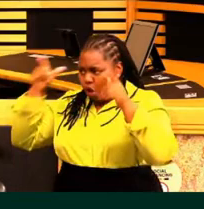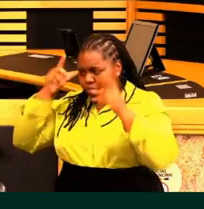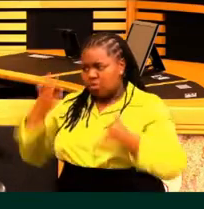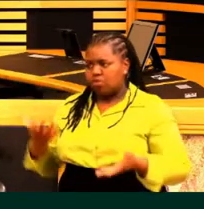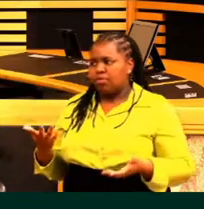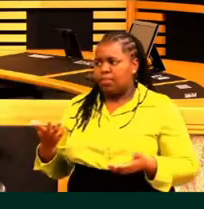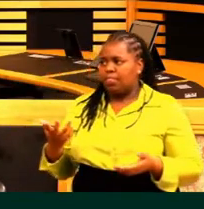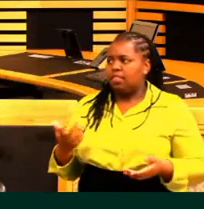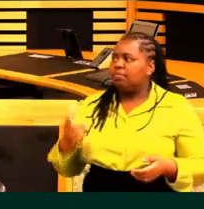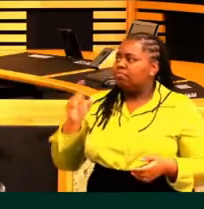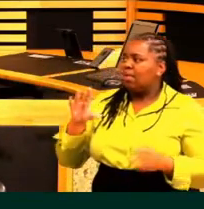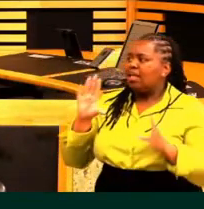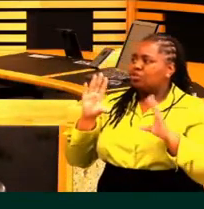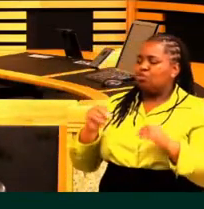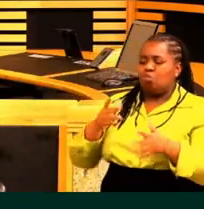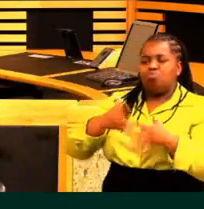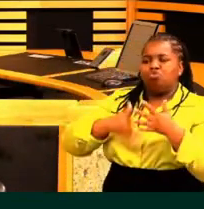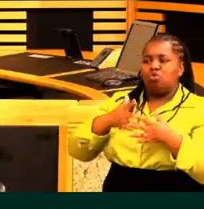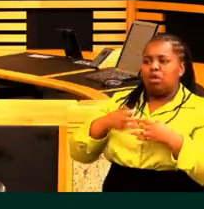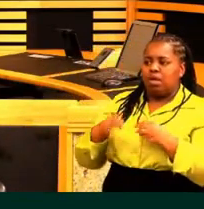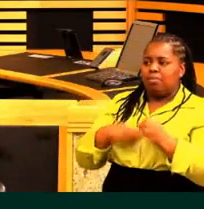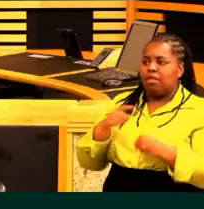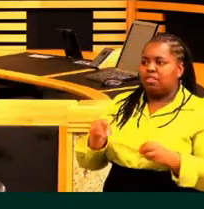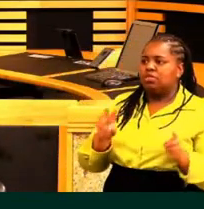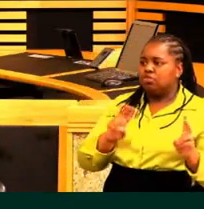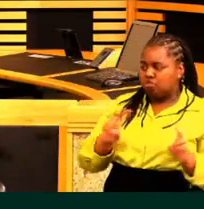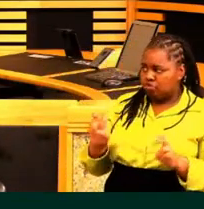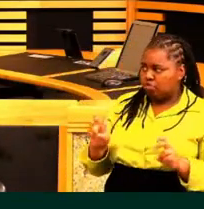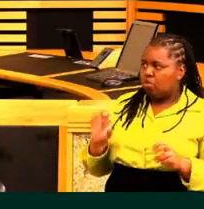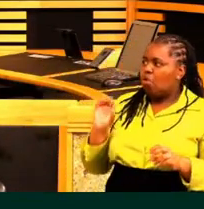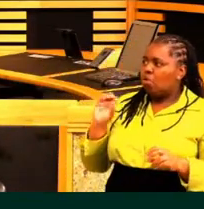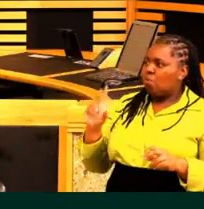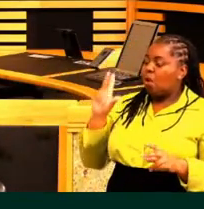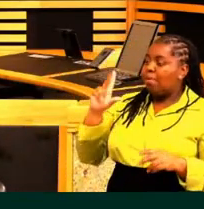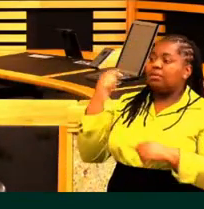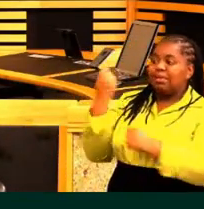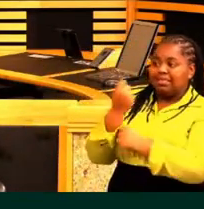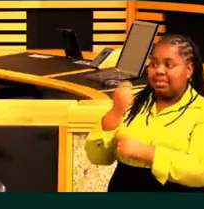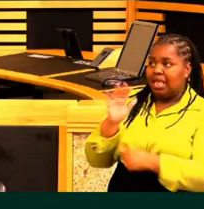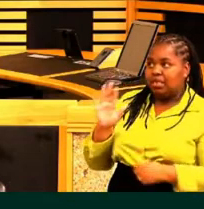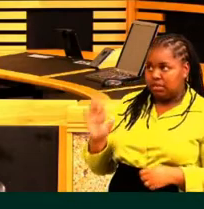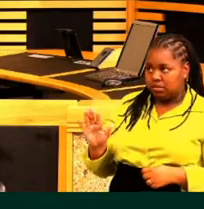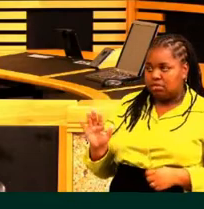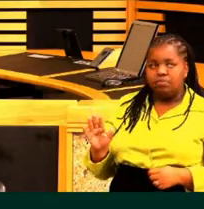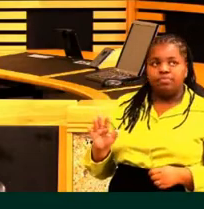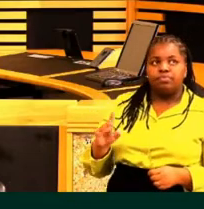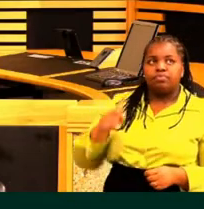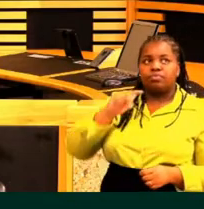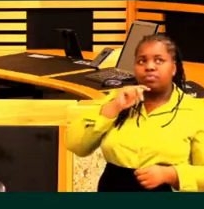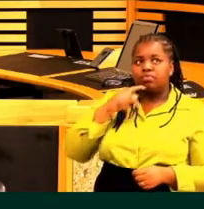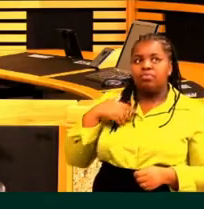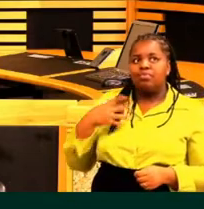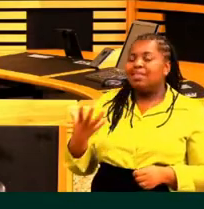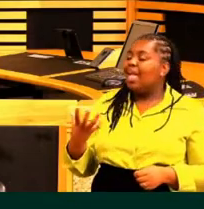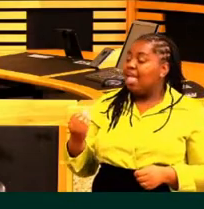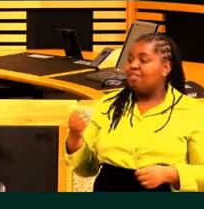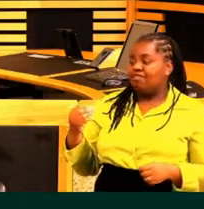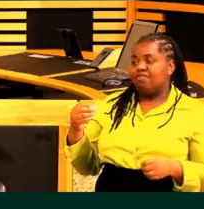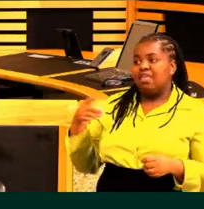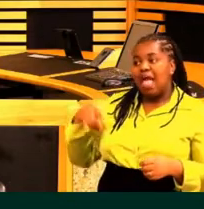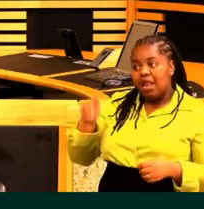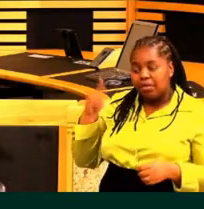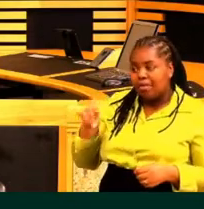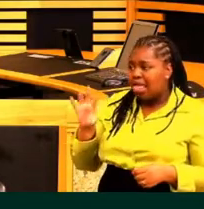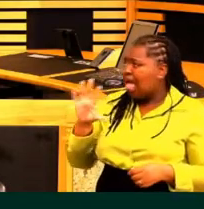so we must stop joking around this issue so there are people in rural areas who have got their livestock